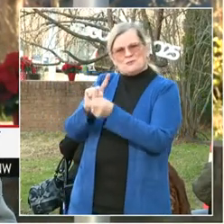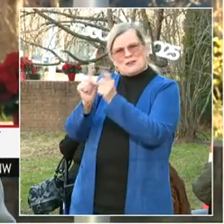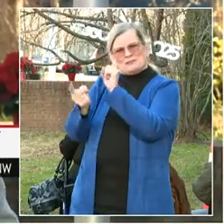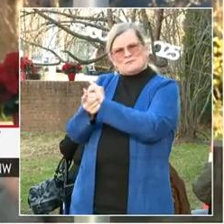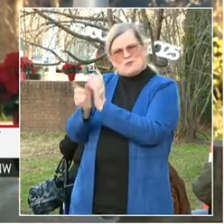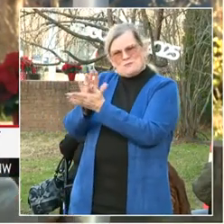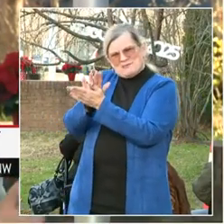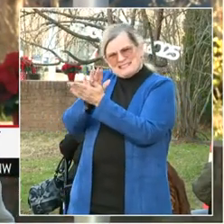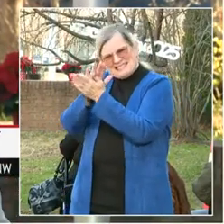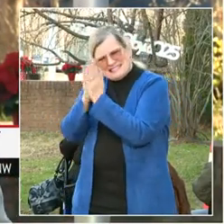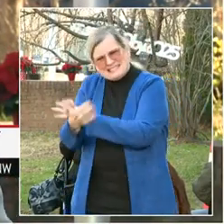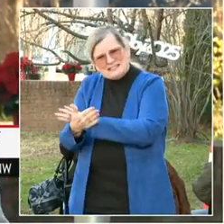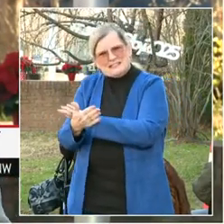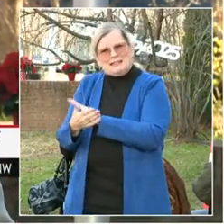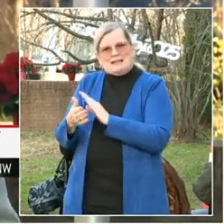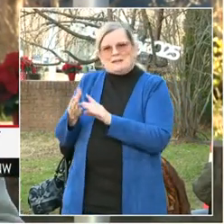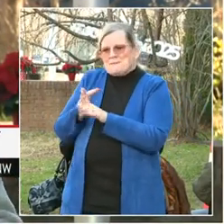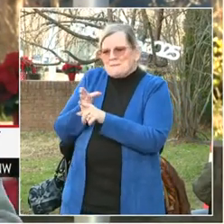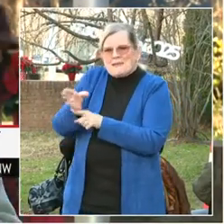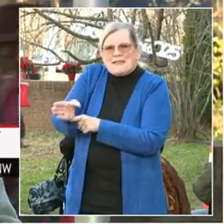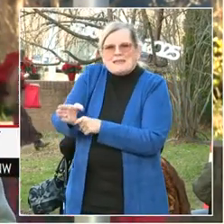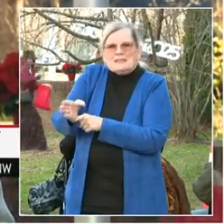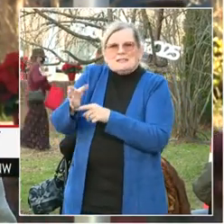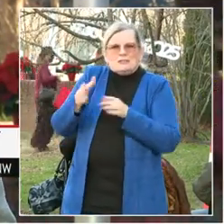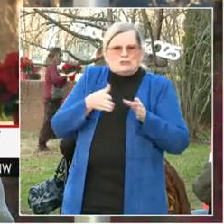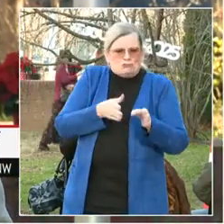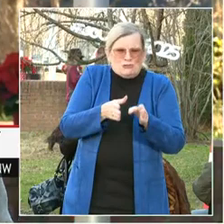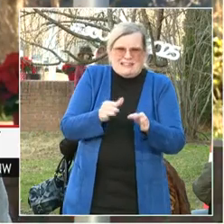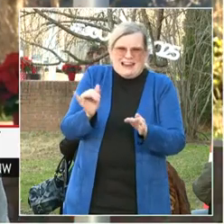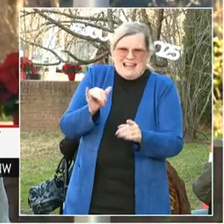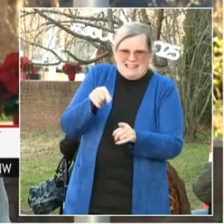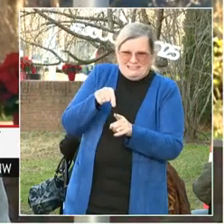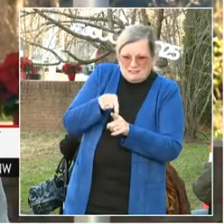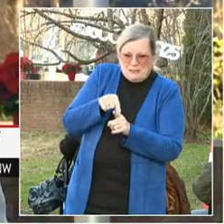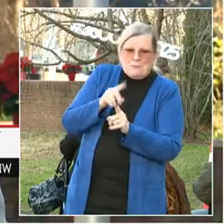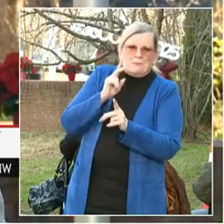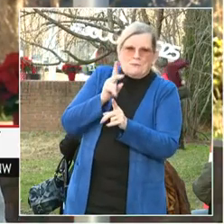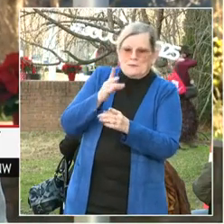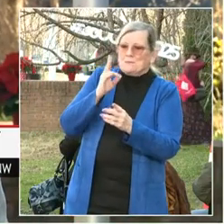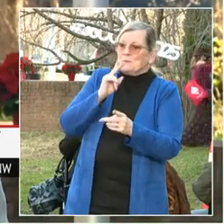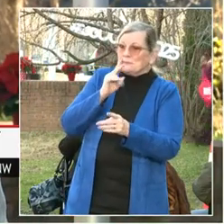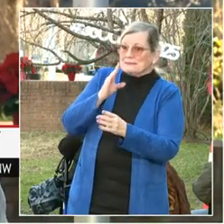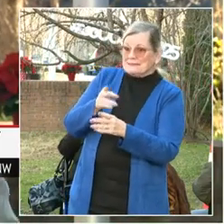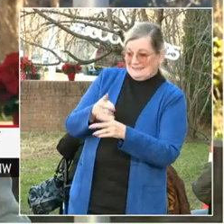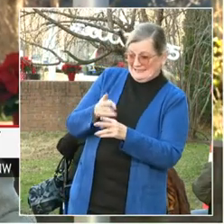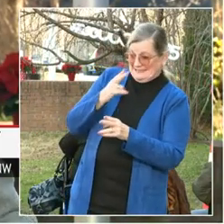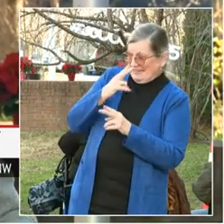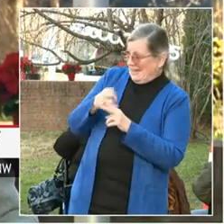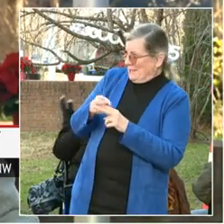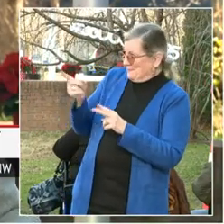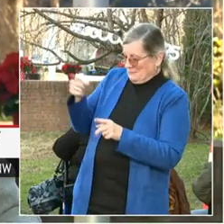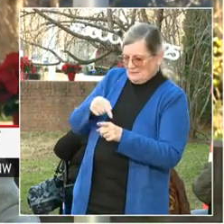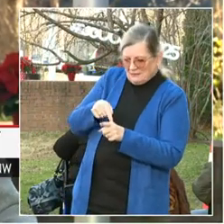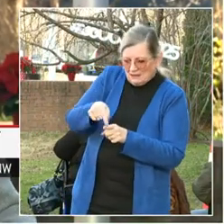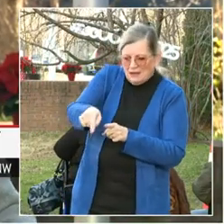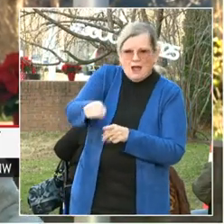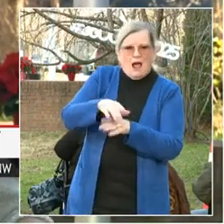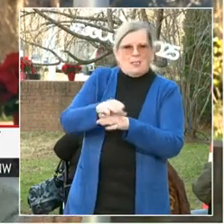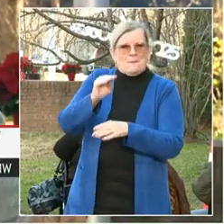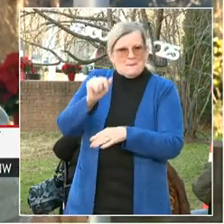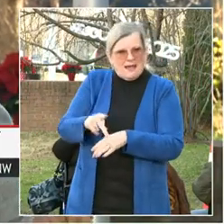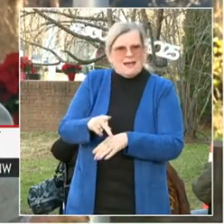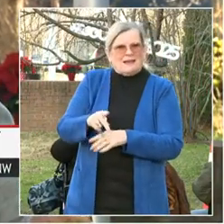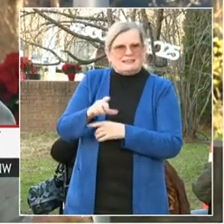this part of Chevy Chase and all down Connecticut Avenue, and making sure that it is